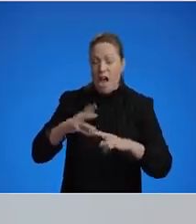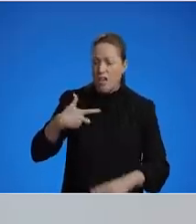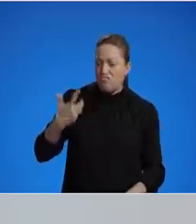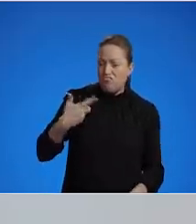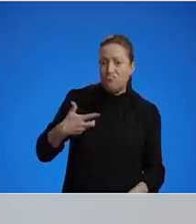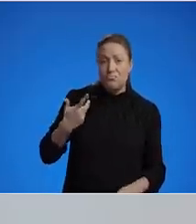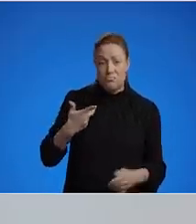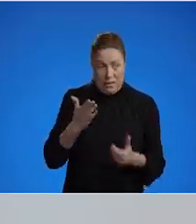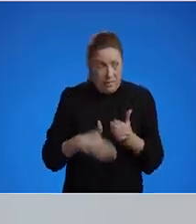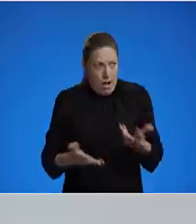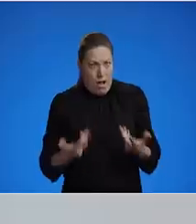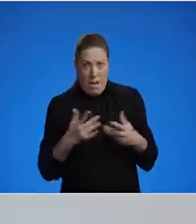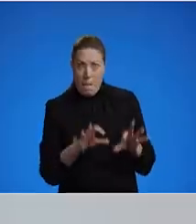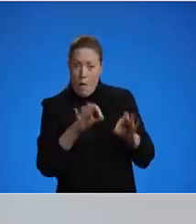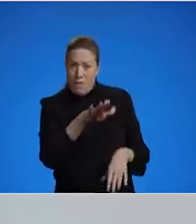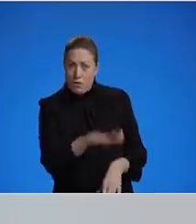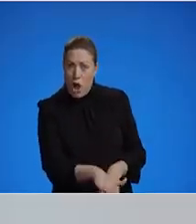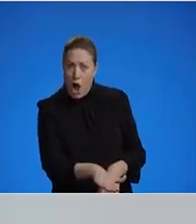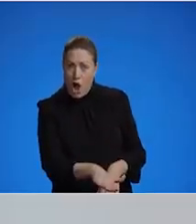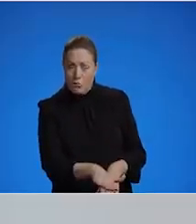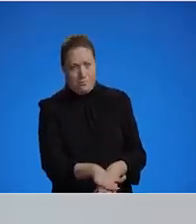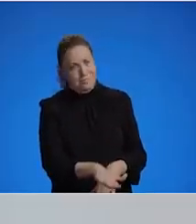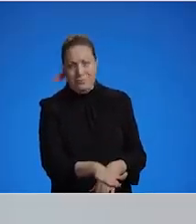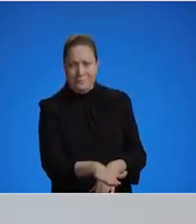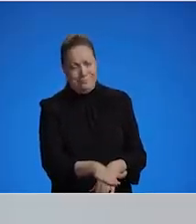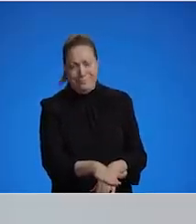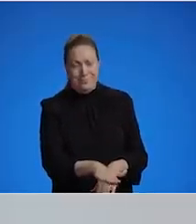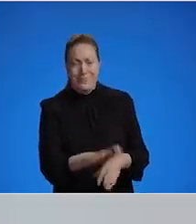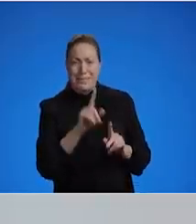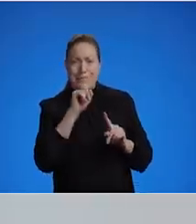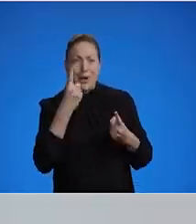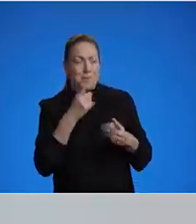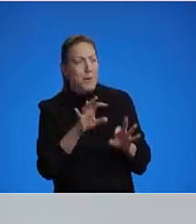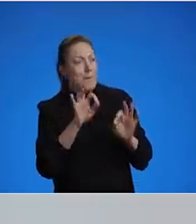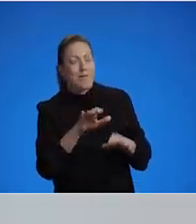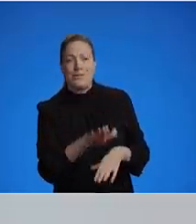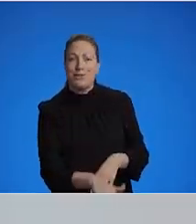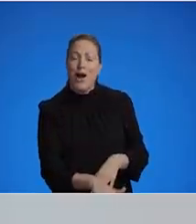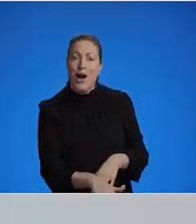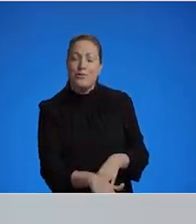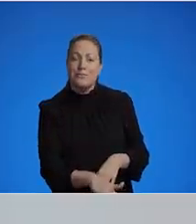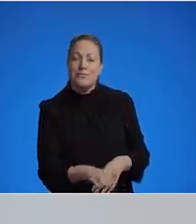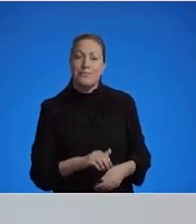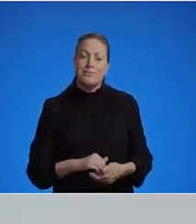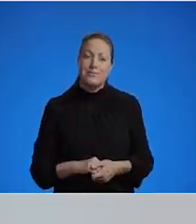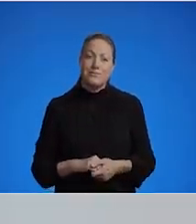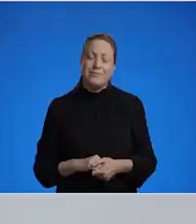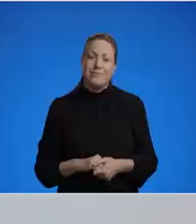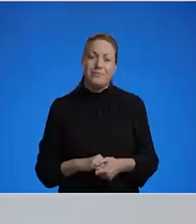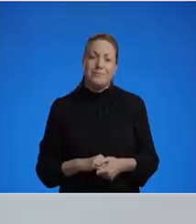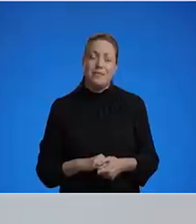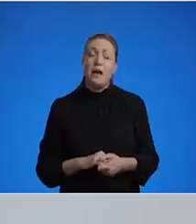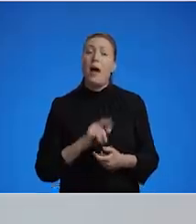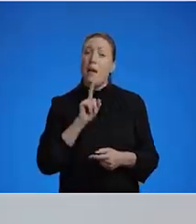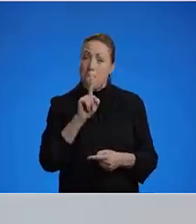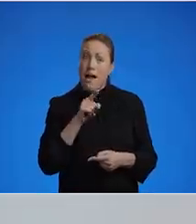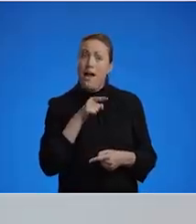he never say a word Back chatting to his mother or father? I mean, was he a perfect child or something? You know, he wasn't conceived